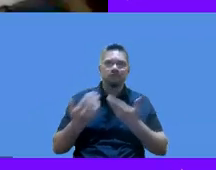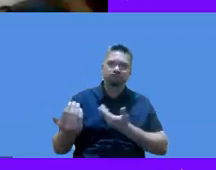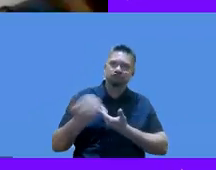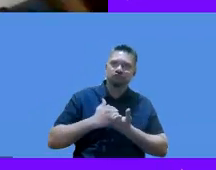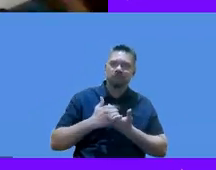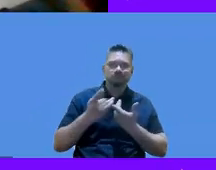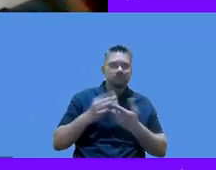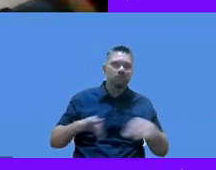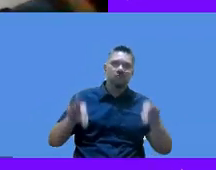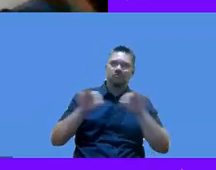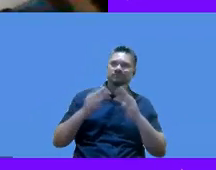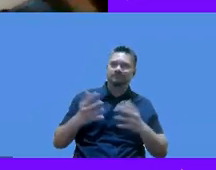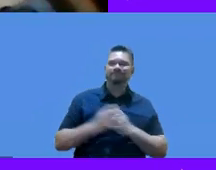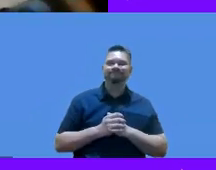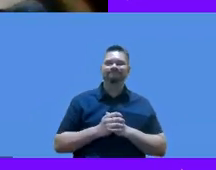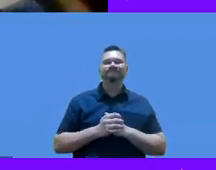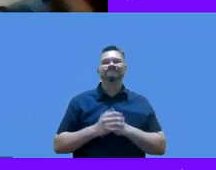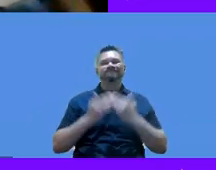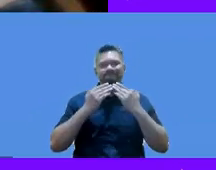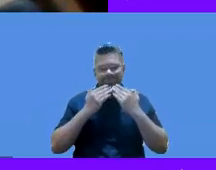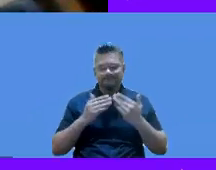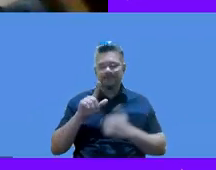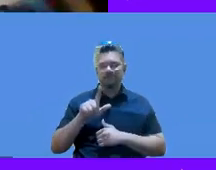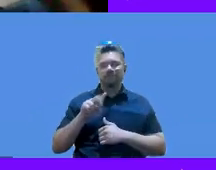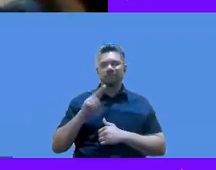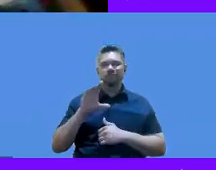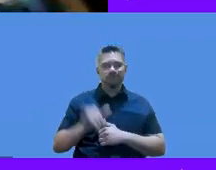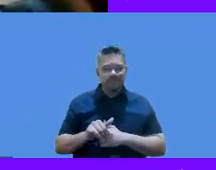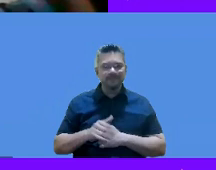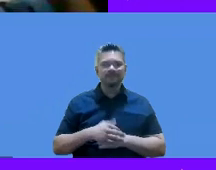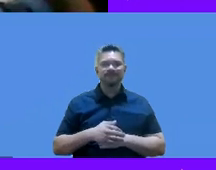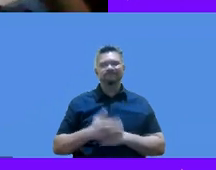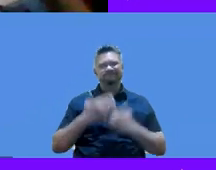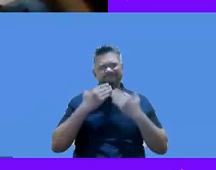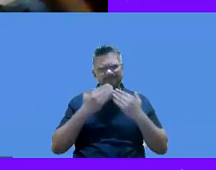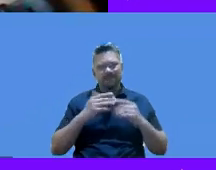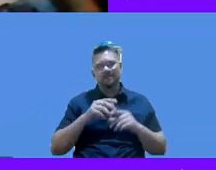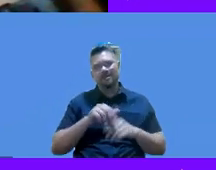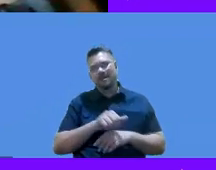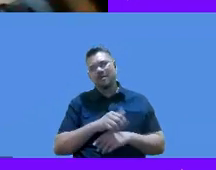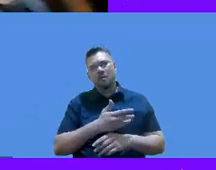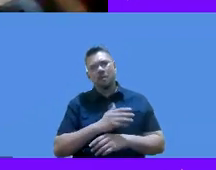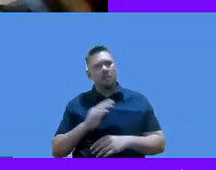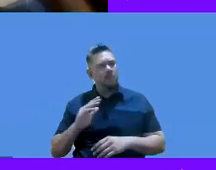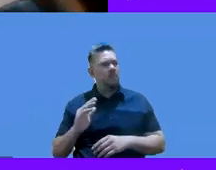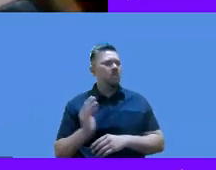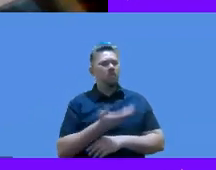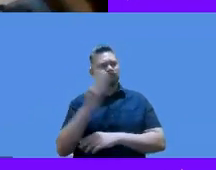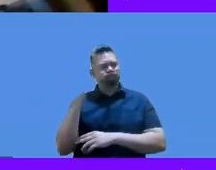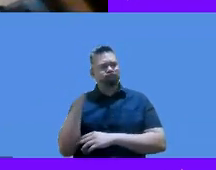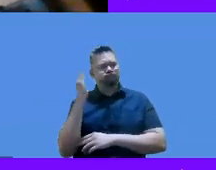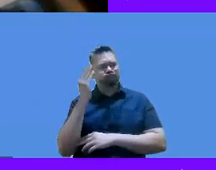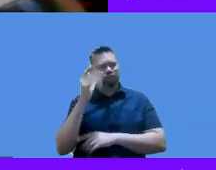you, Lucy, for this opportunity and to all the speakers for their insights, which I've been listening into. You're aware that